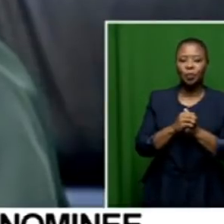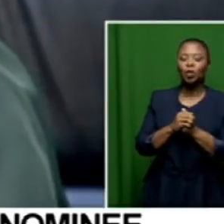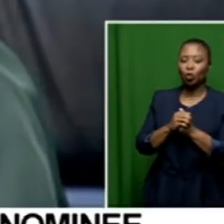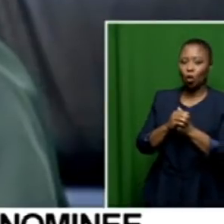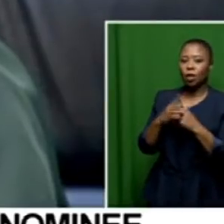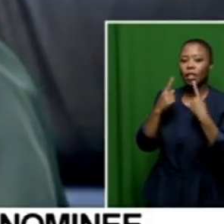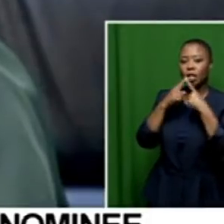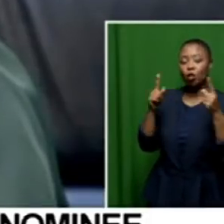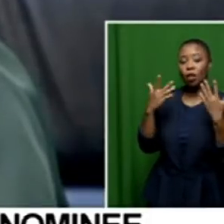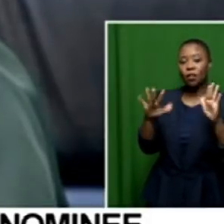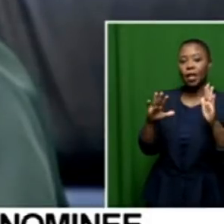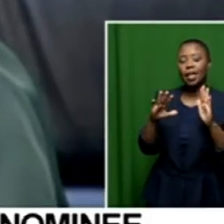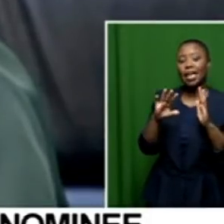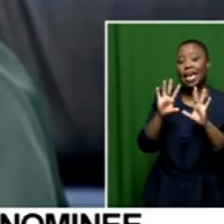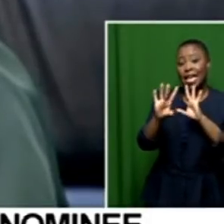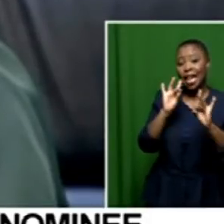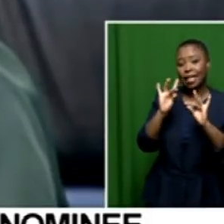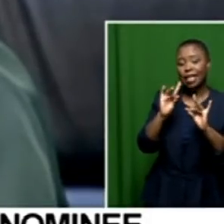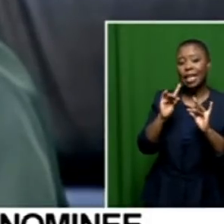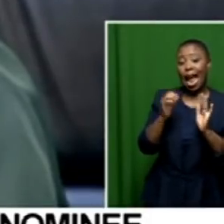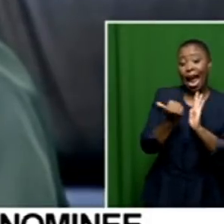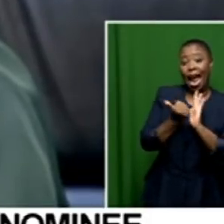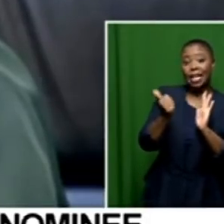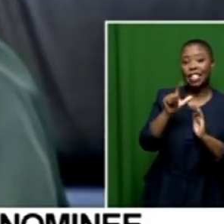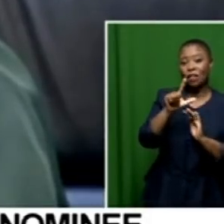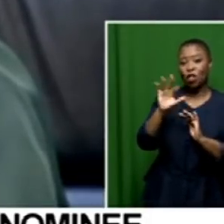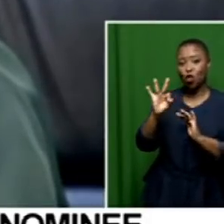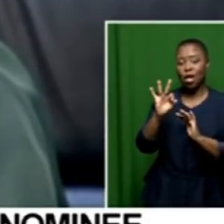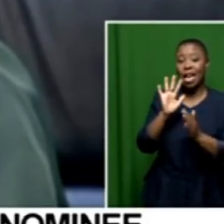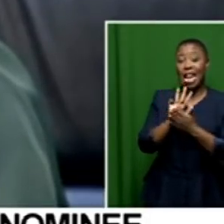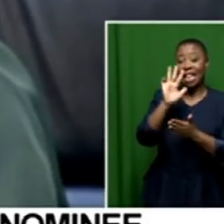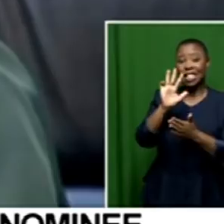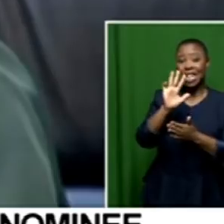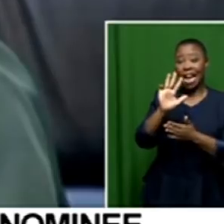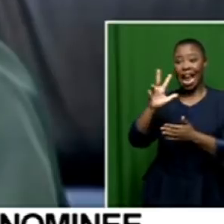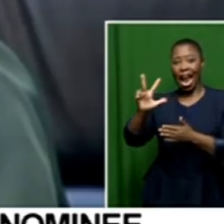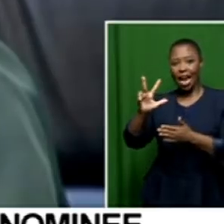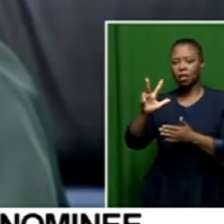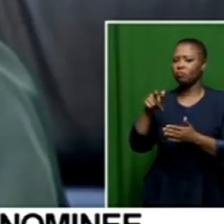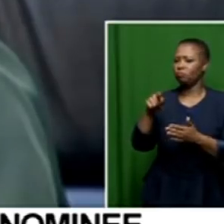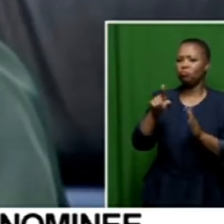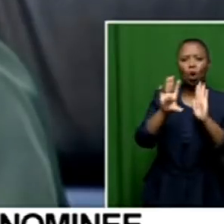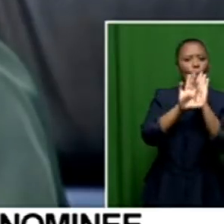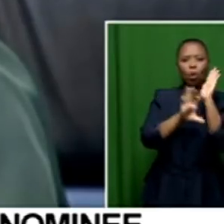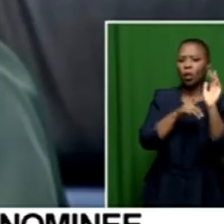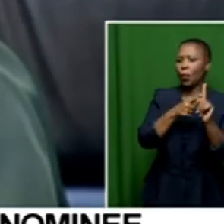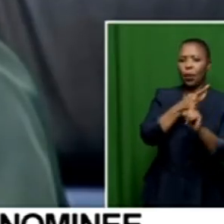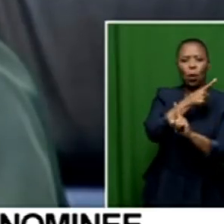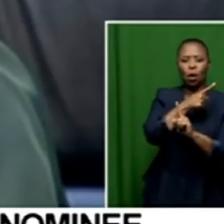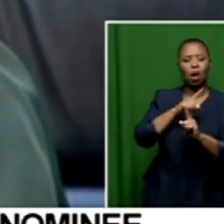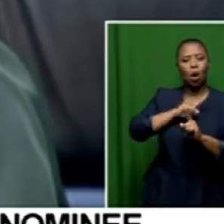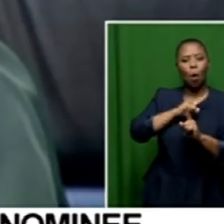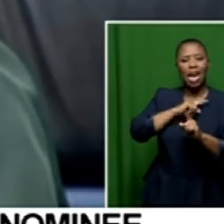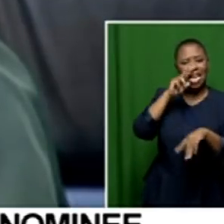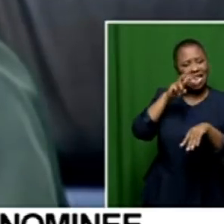that the Electoral Act 73 of 1998 is unconstitutional to the extent that it